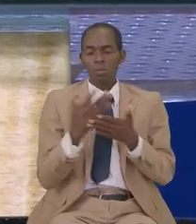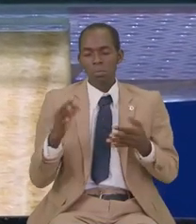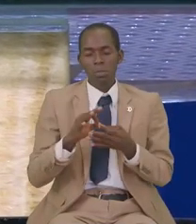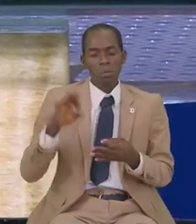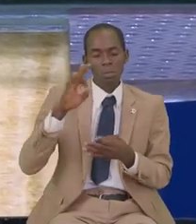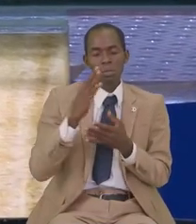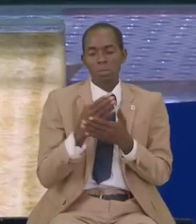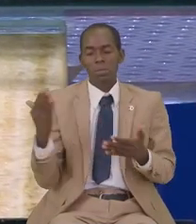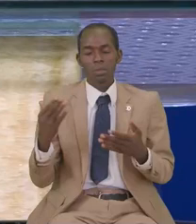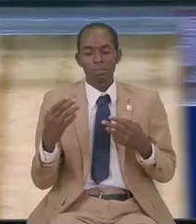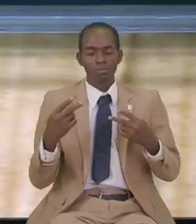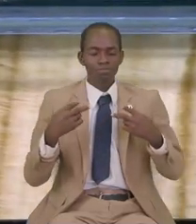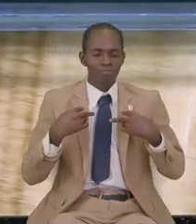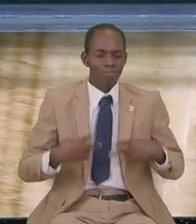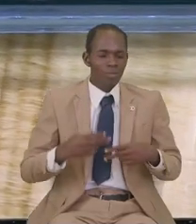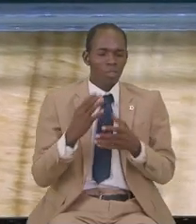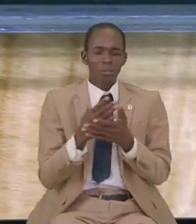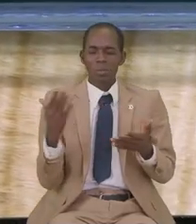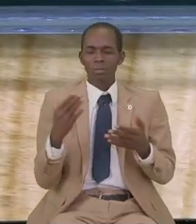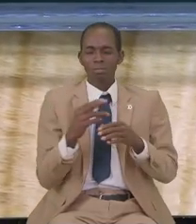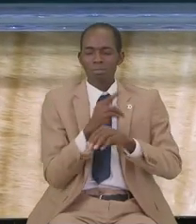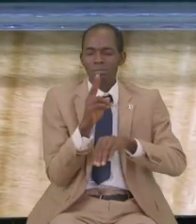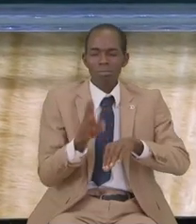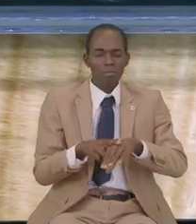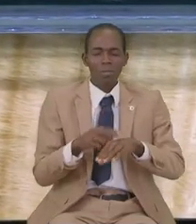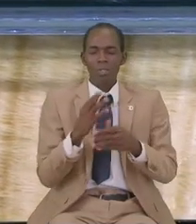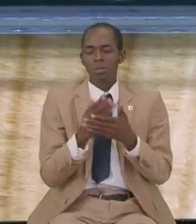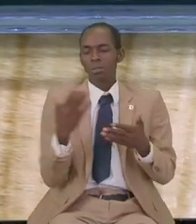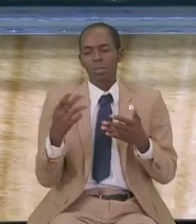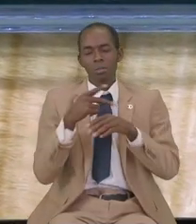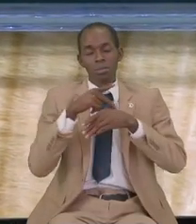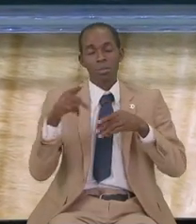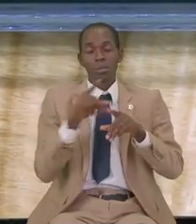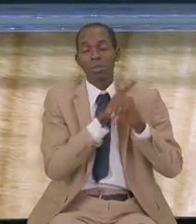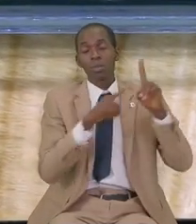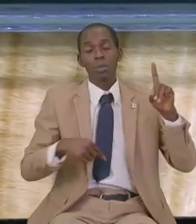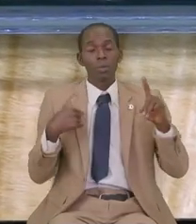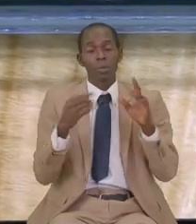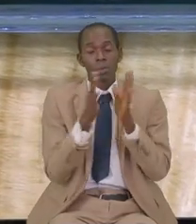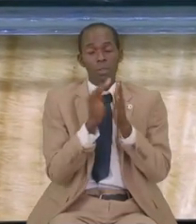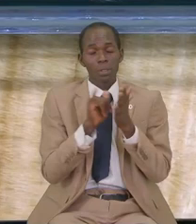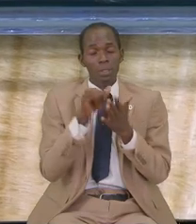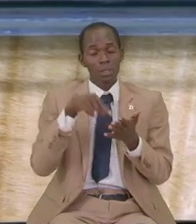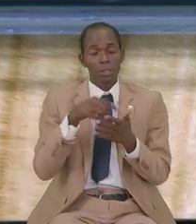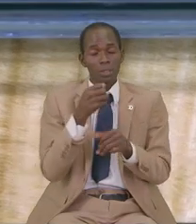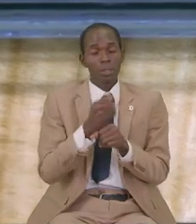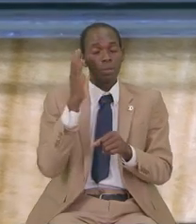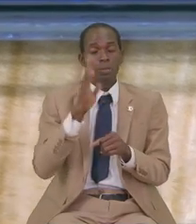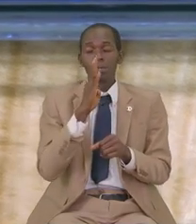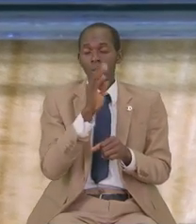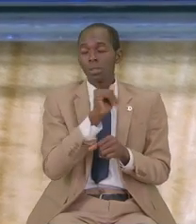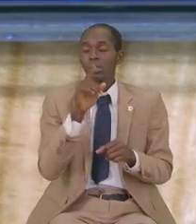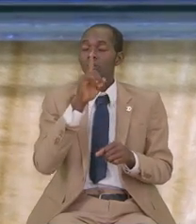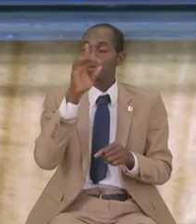something physical, something natural, something professional. Lord, we pray that this year will be a truly